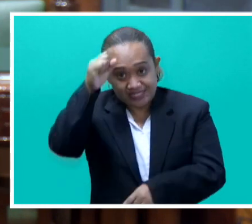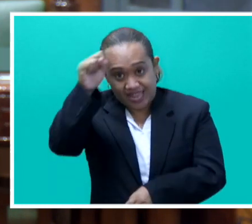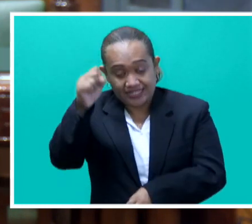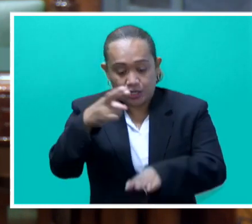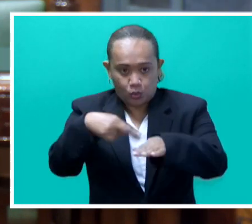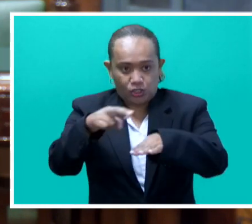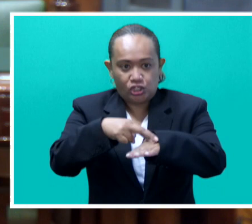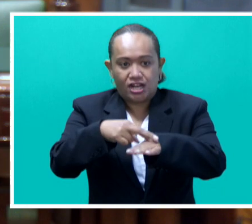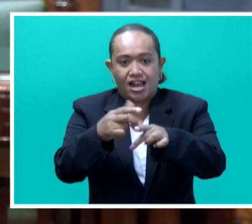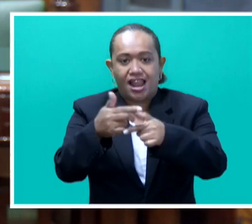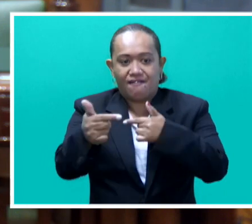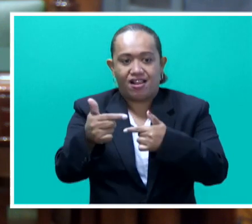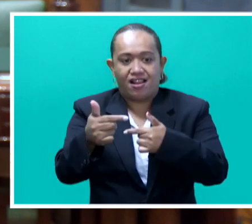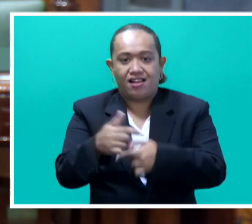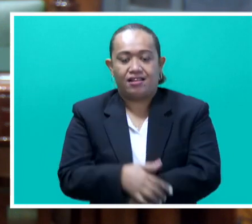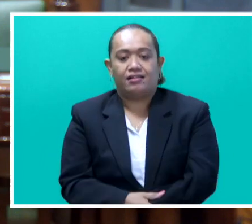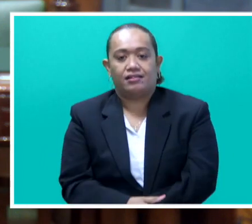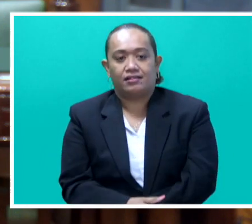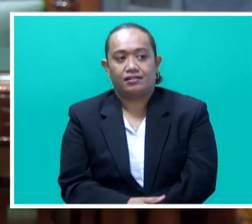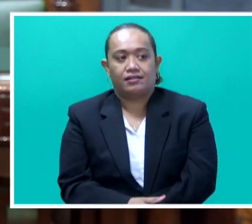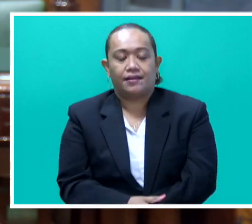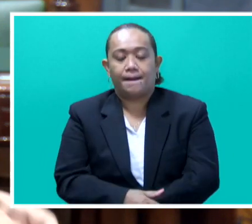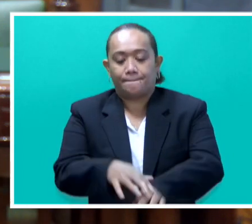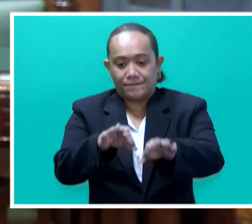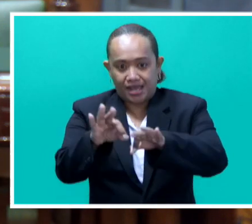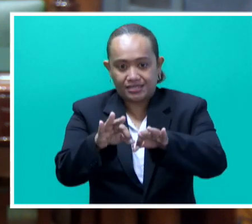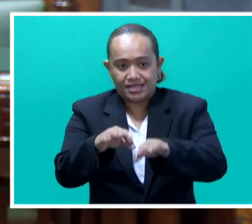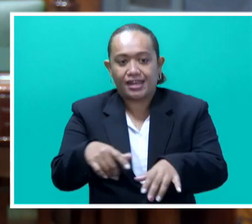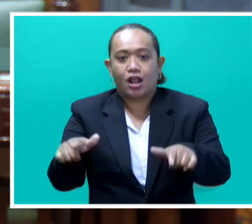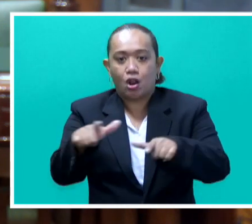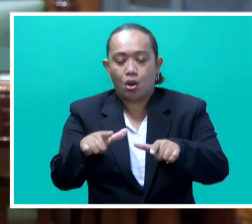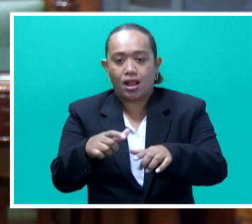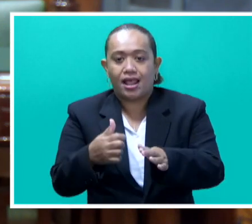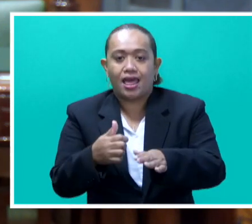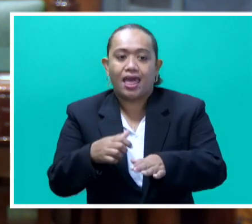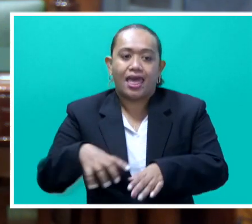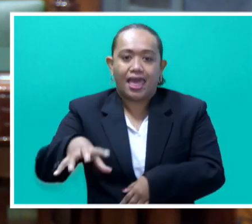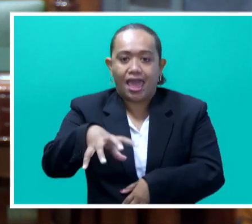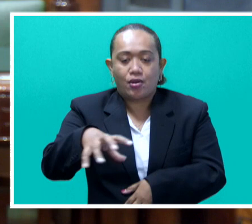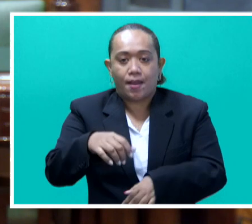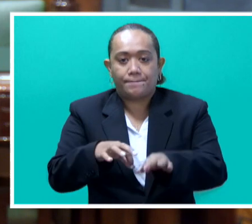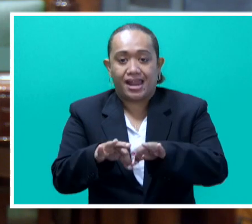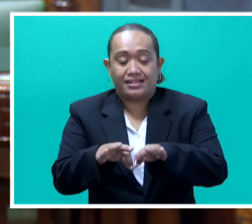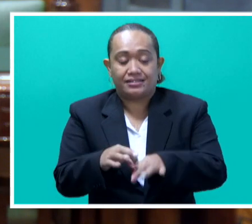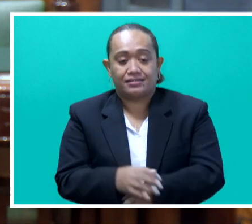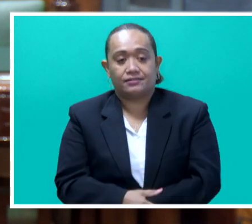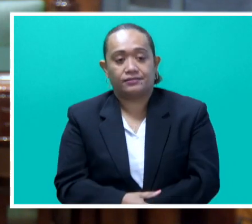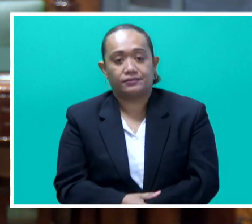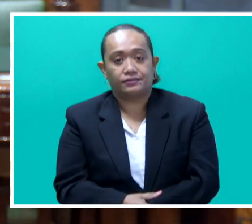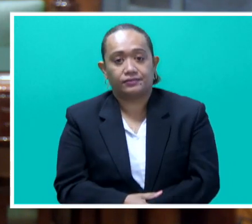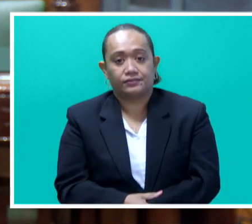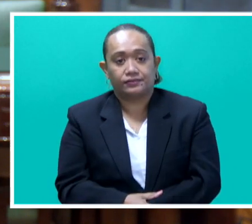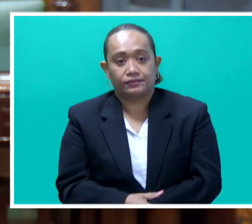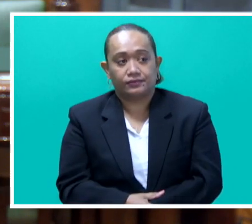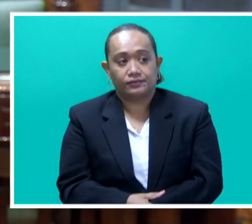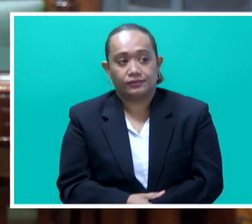at the lower level planning, which are district plans and local area plans. Mr. Speaker, sir, the other important features of a modern day